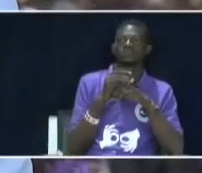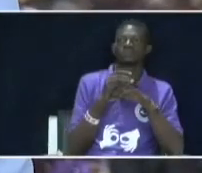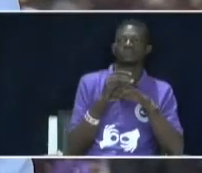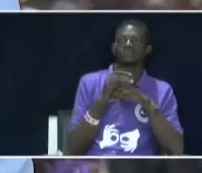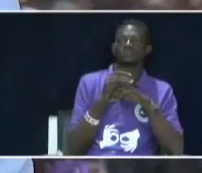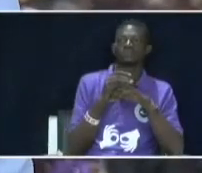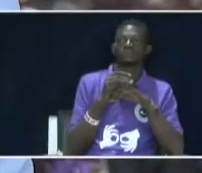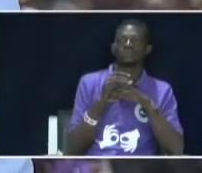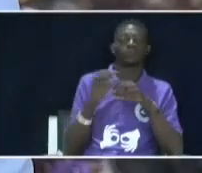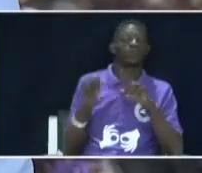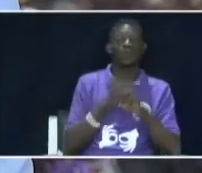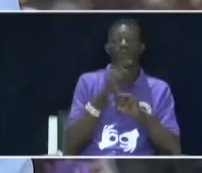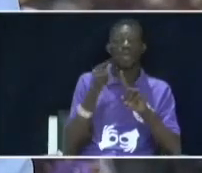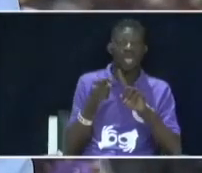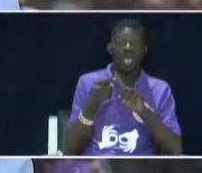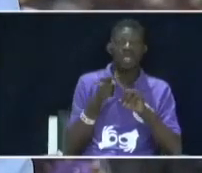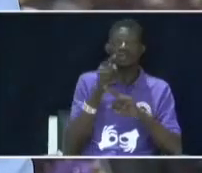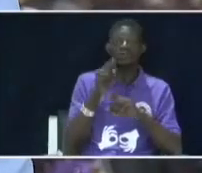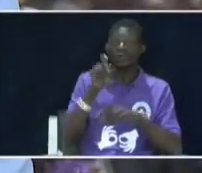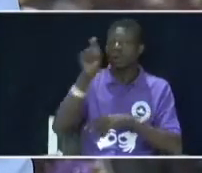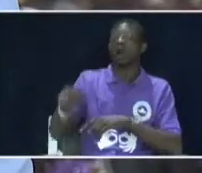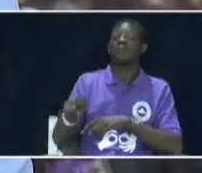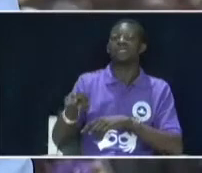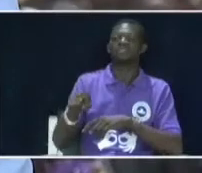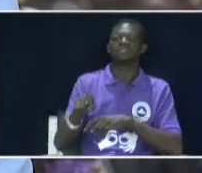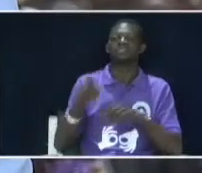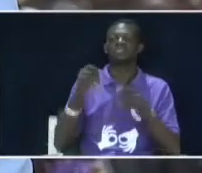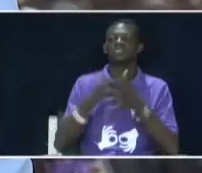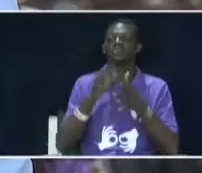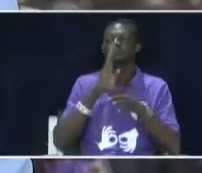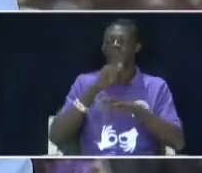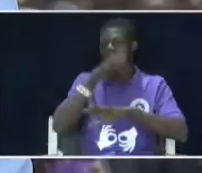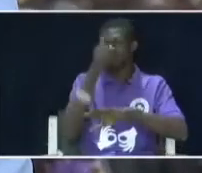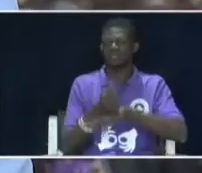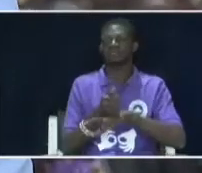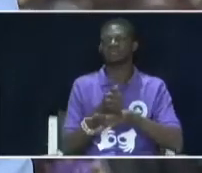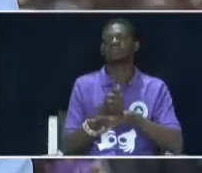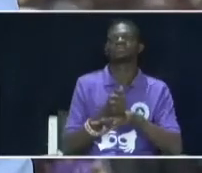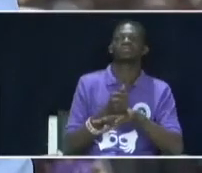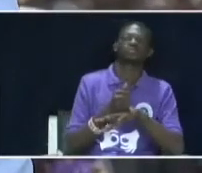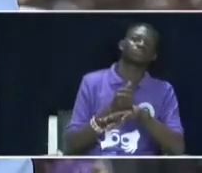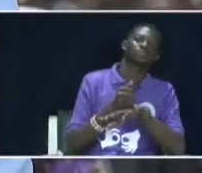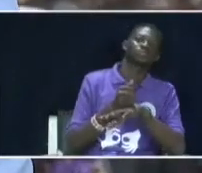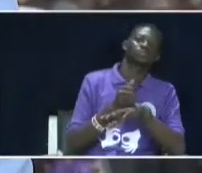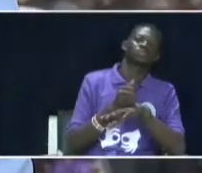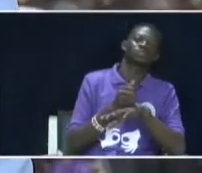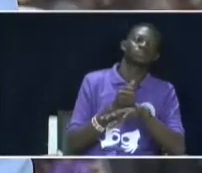So that when you decree it to be established,